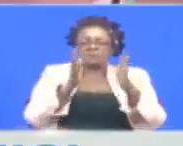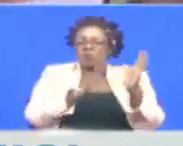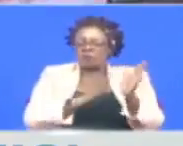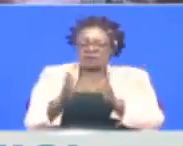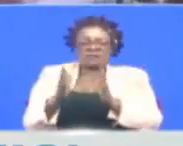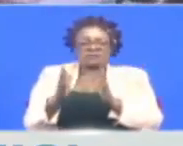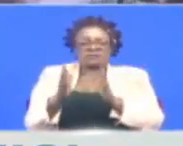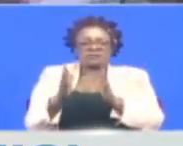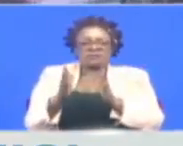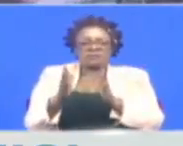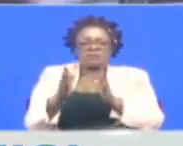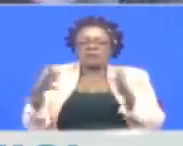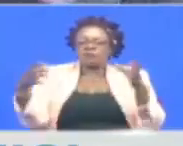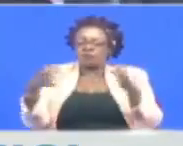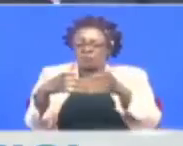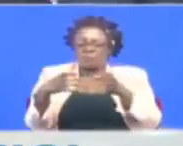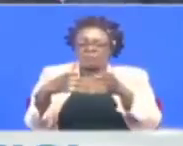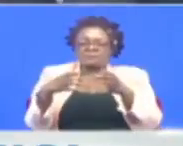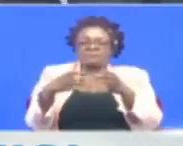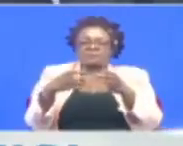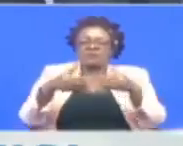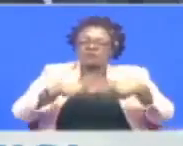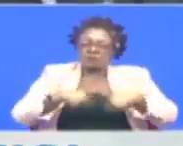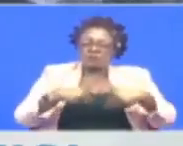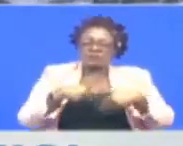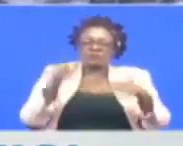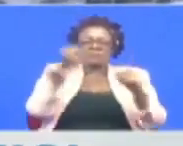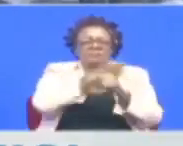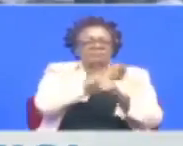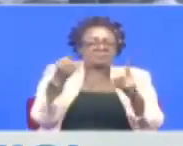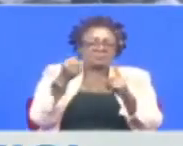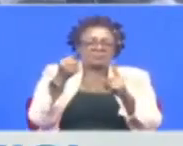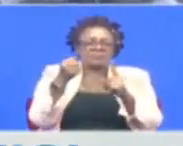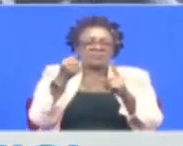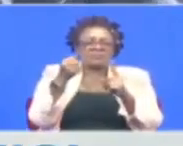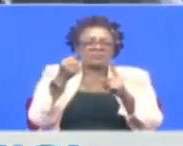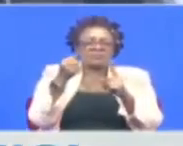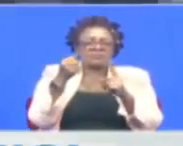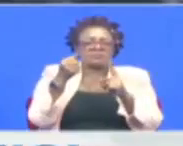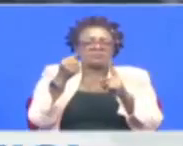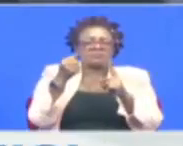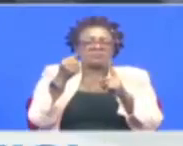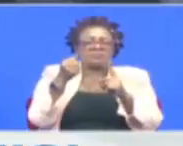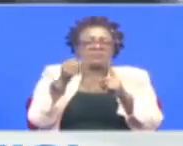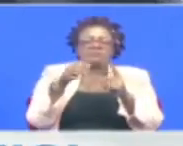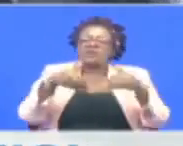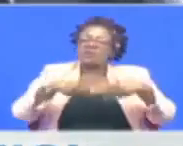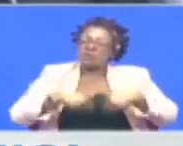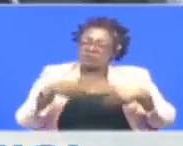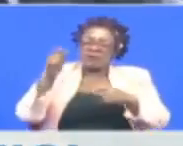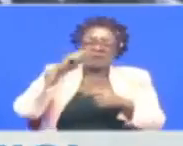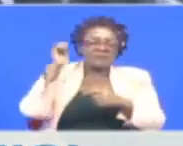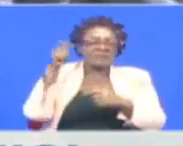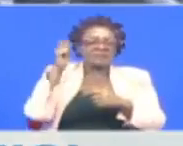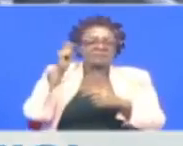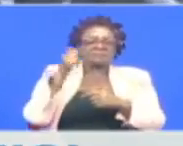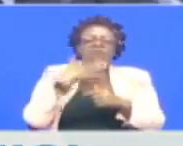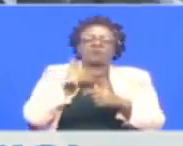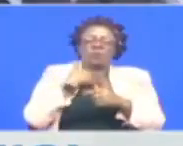organize thuggery and hooliganism using the young people of Kenya. The young people of Kenya